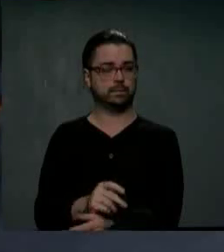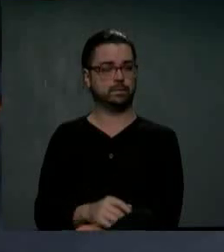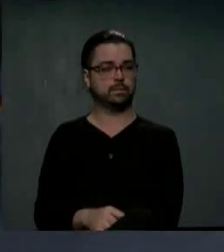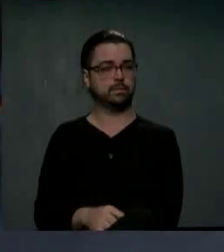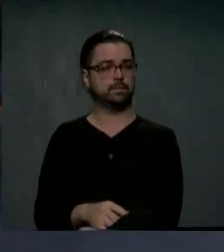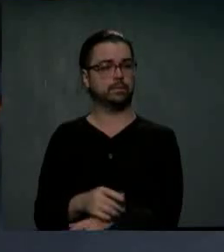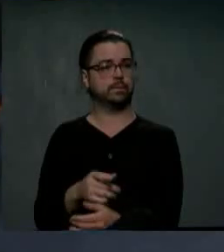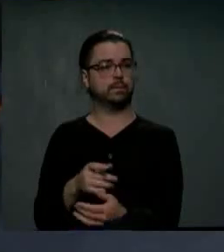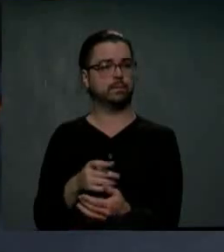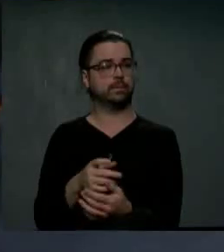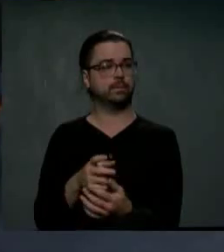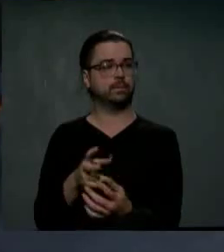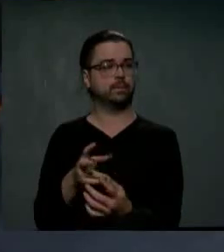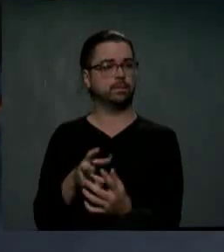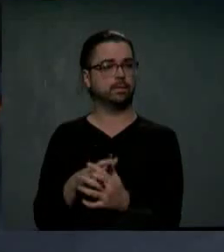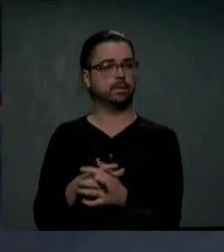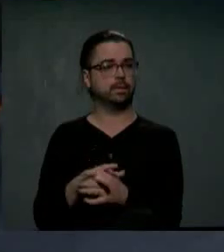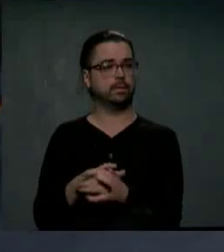application